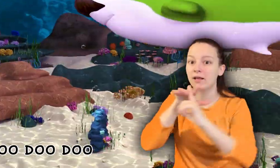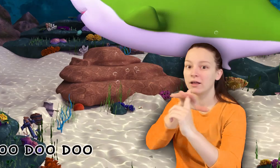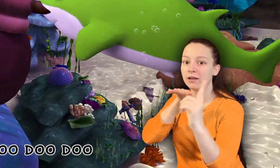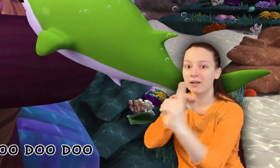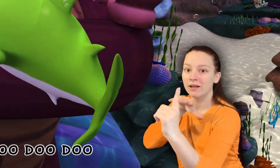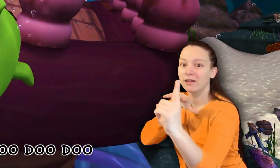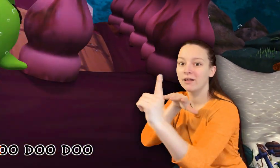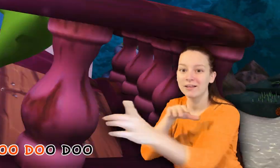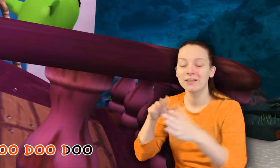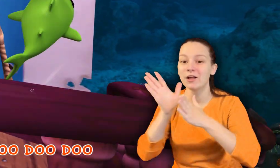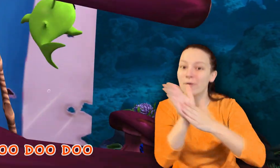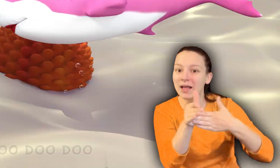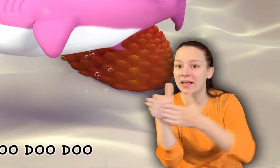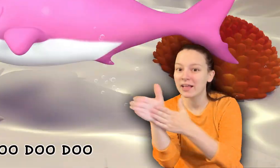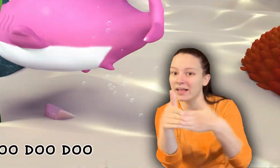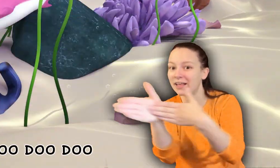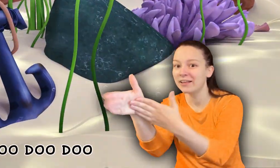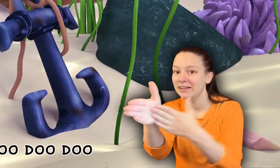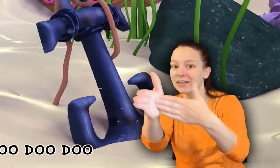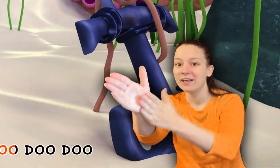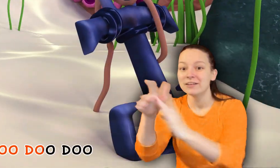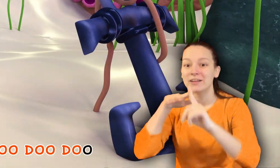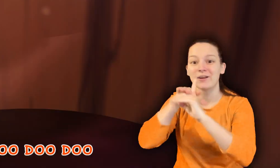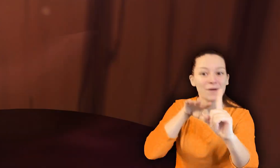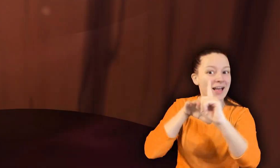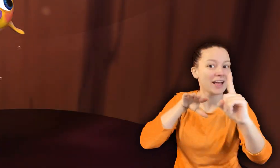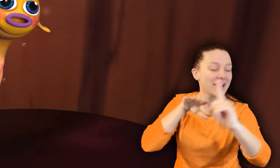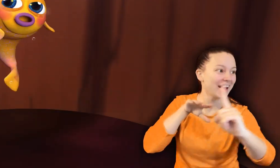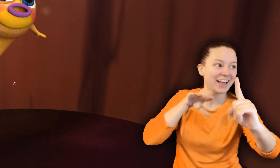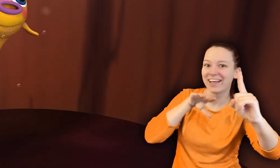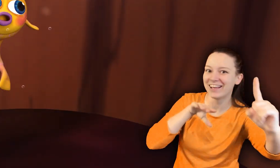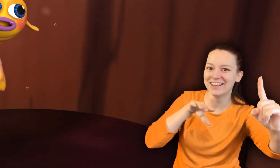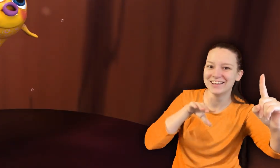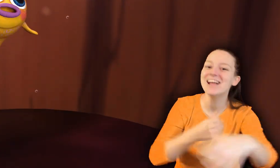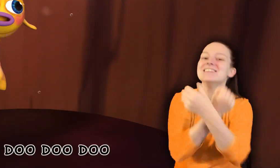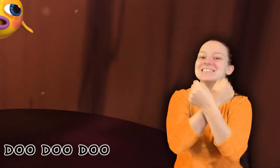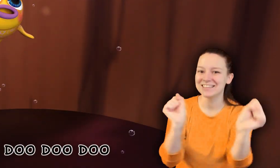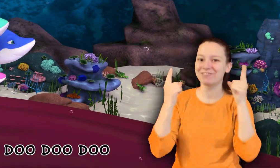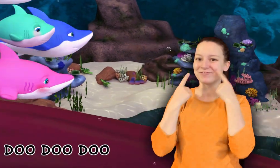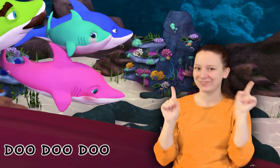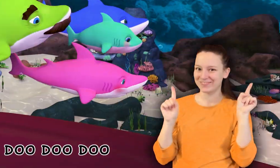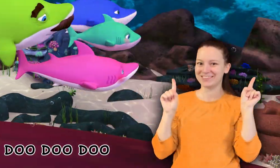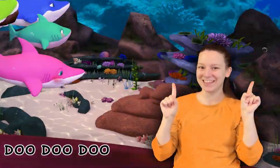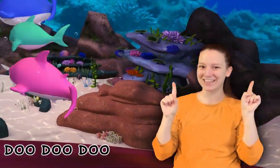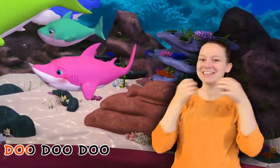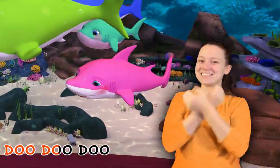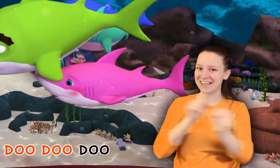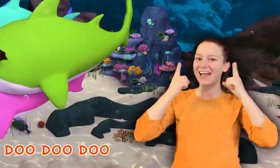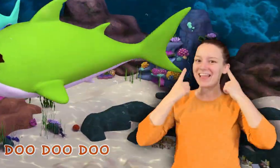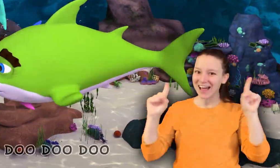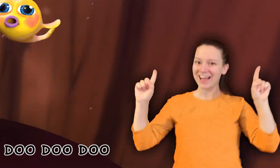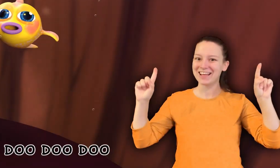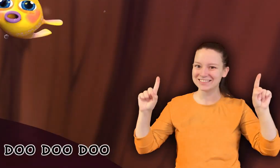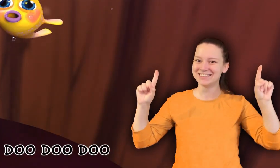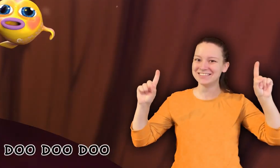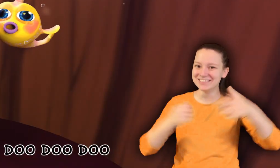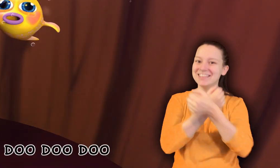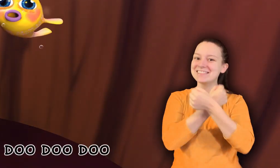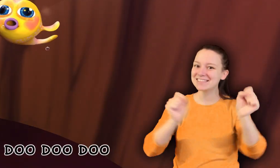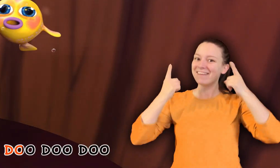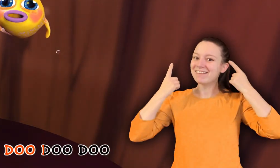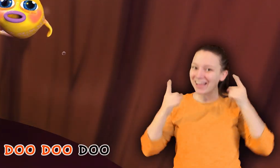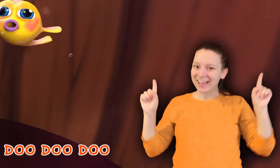run away, run away, run away. Safe at last, safe at